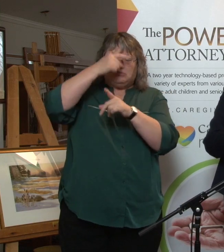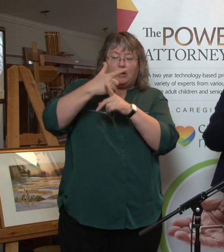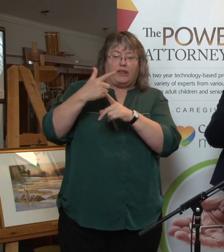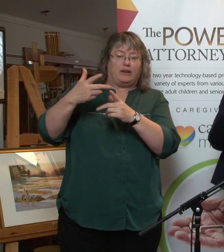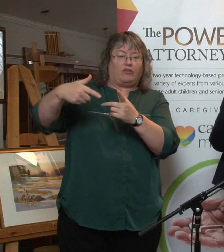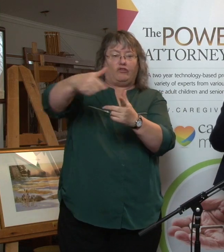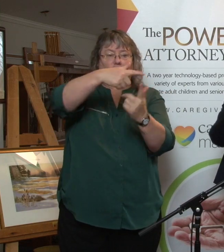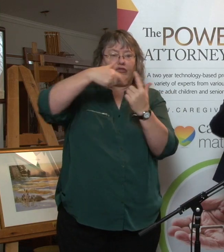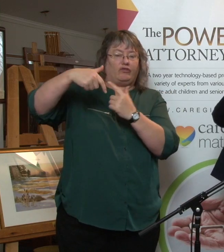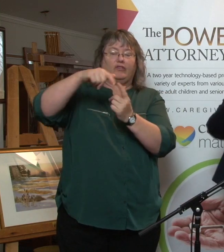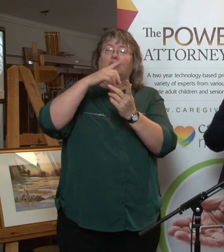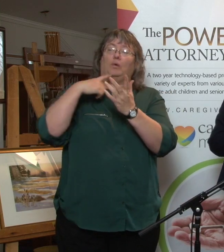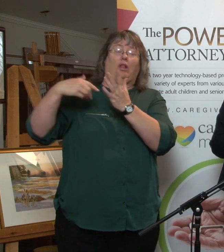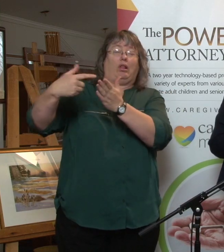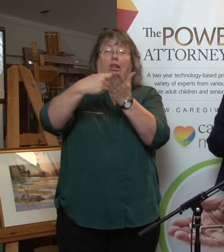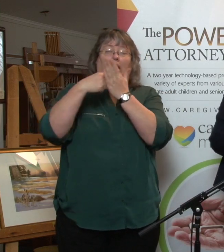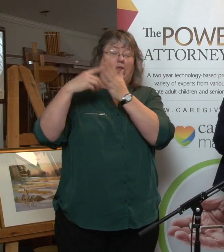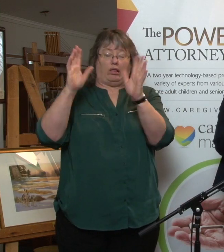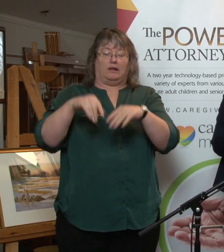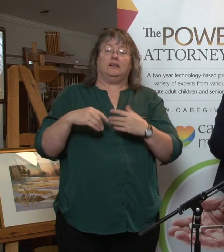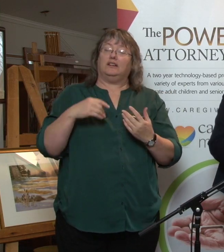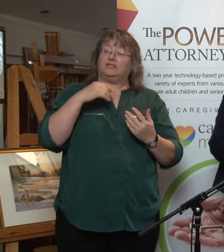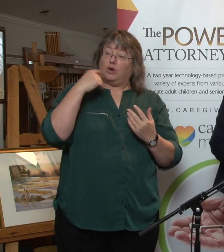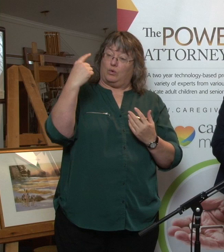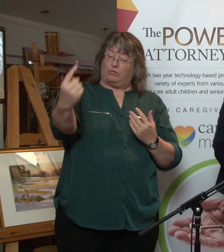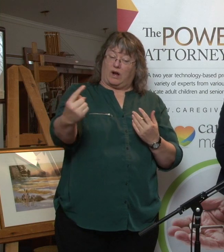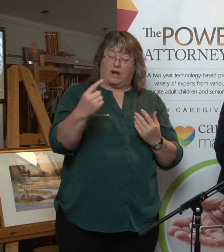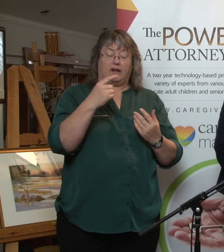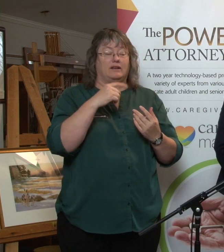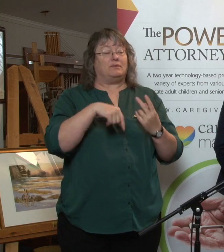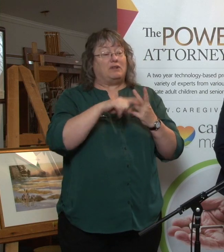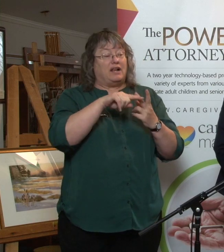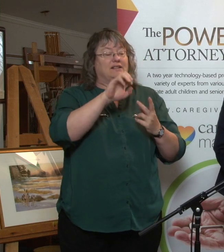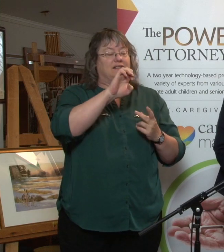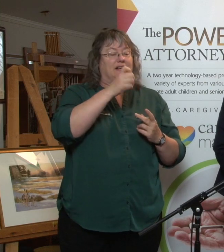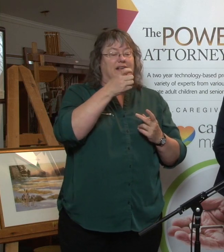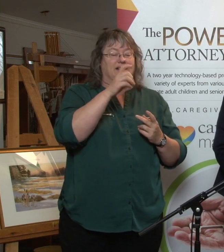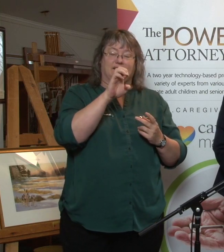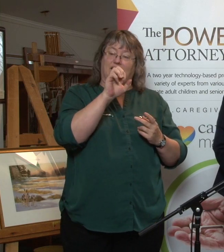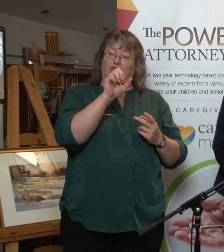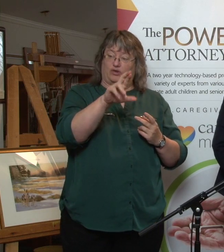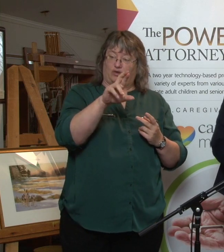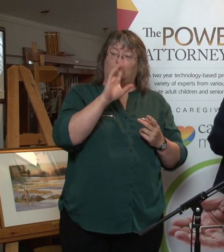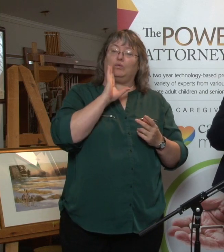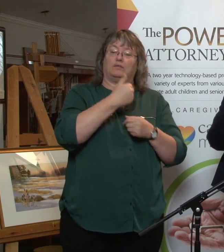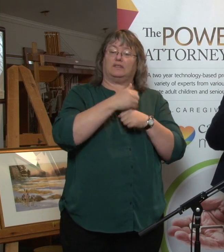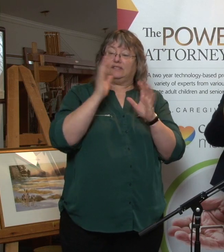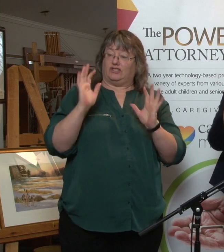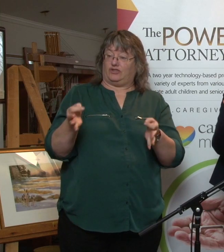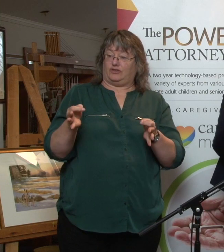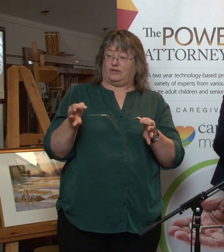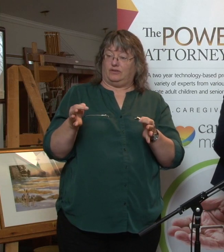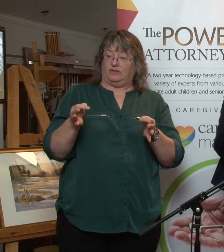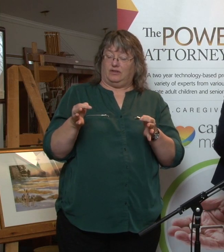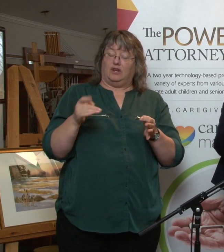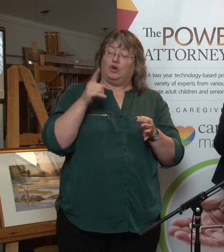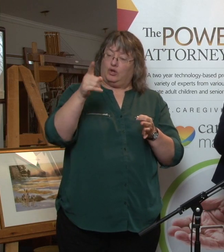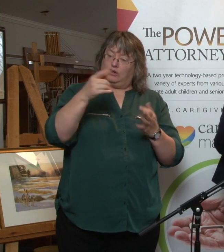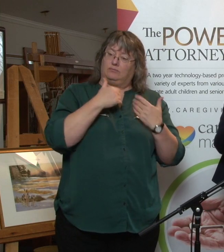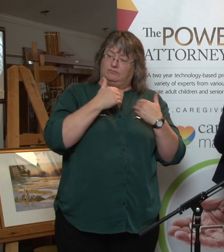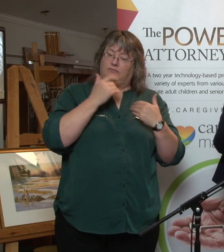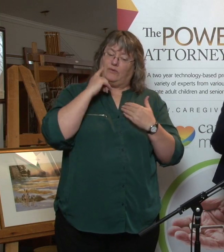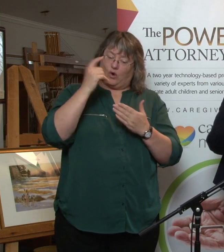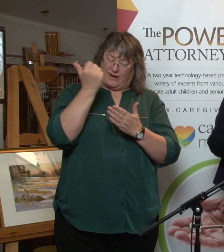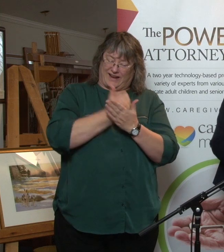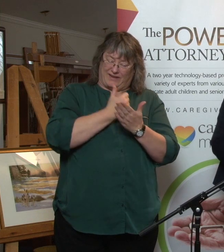is a liability issue that you are the one, not just the executive, but you're the making decisions, the power of attorney. Even though you're accountable for every